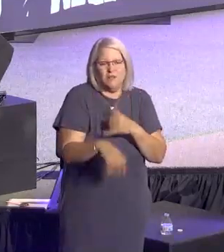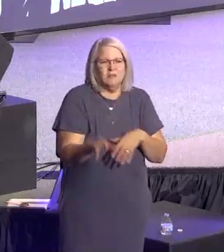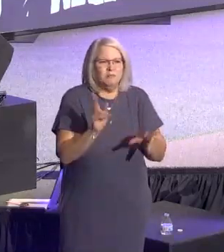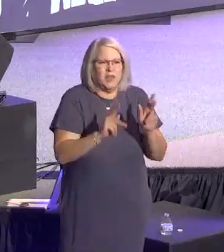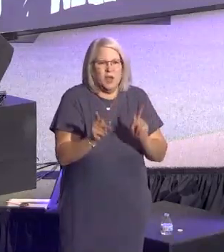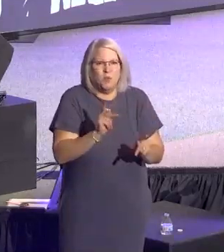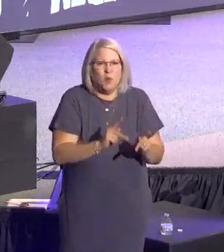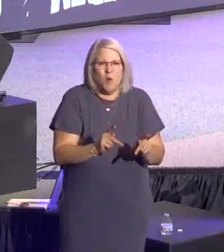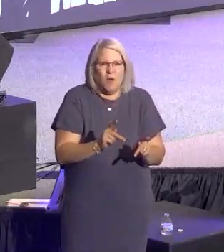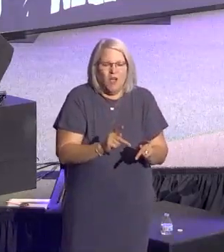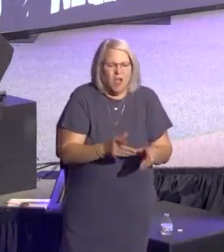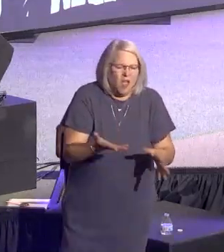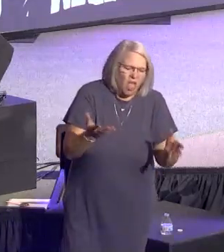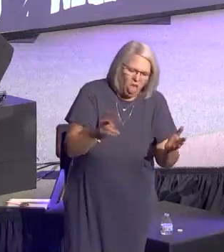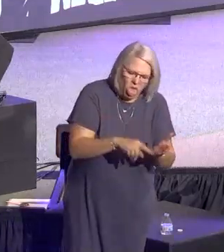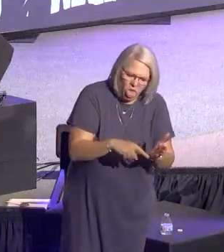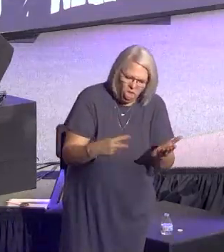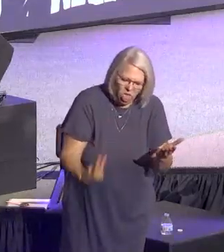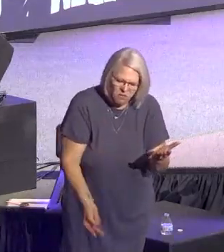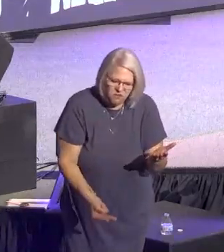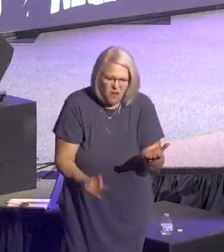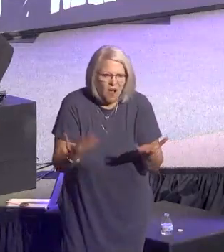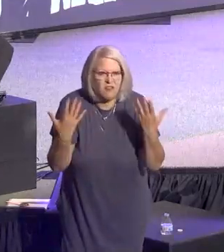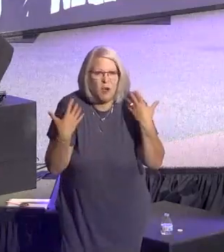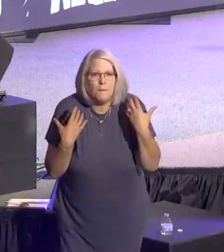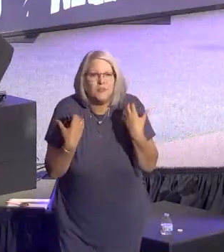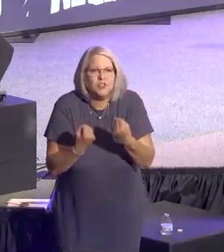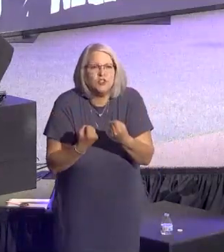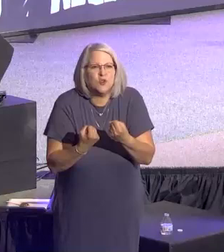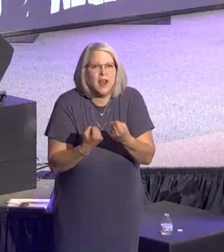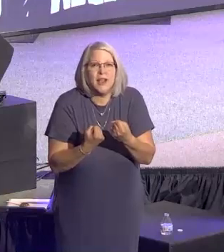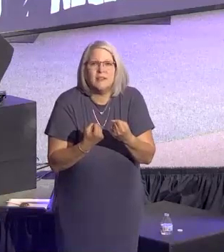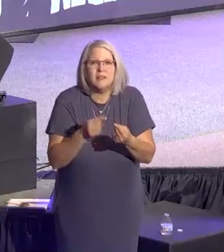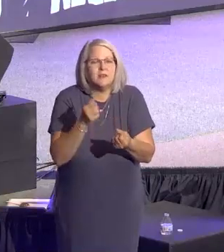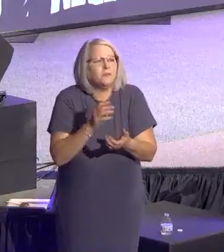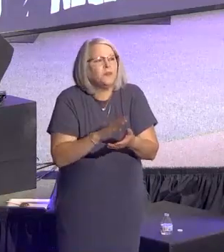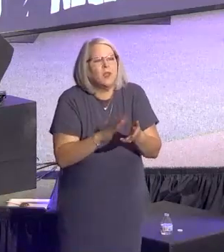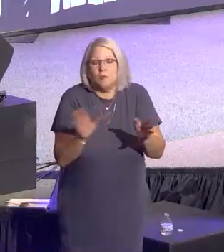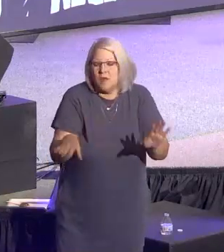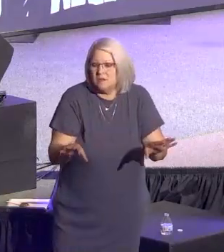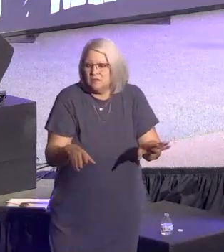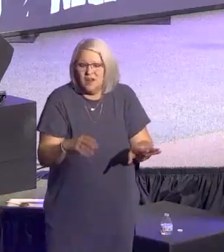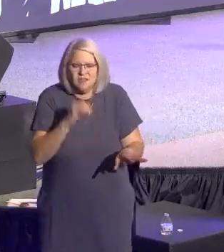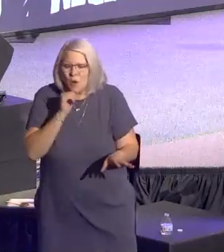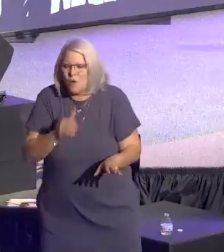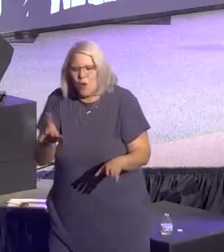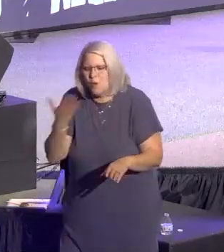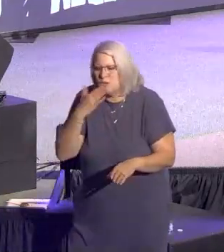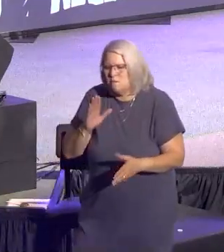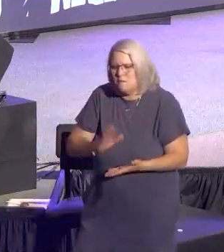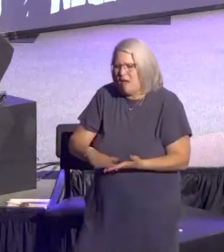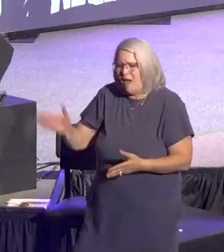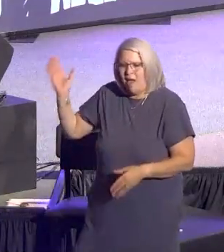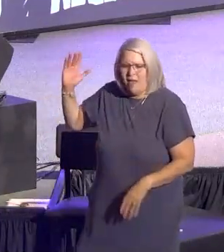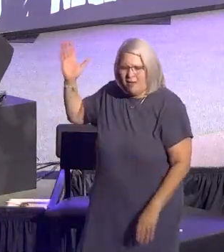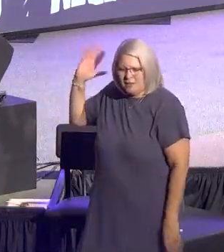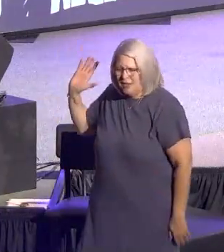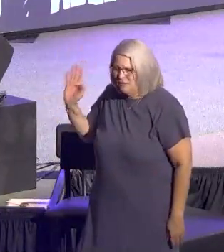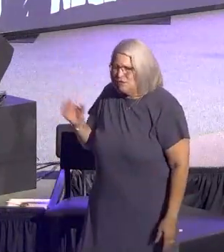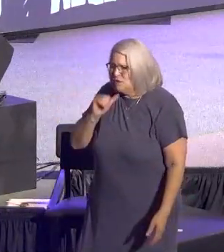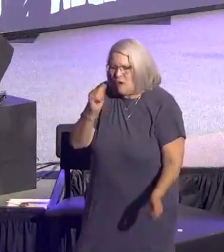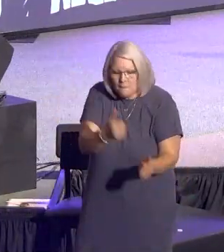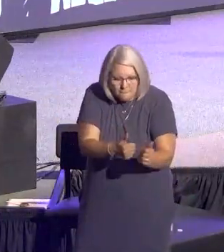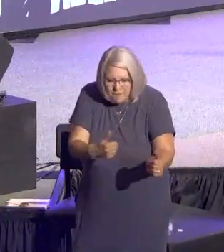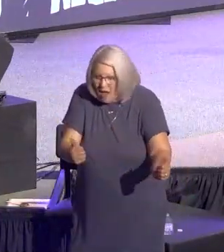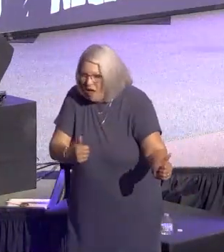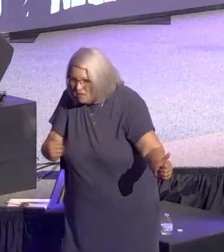fall from your secure position. Doesn't mean you're going to lose your salvation, but what he's saying is, listen, don't go back to your old life. Don't backslide. You